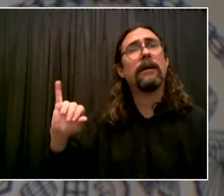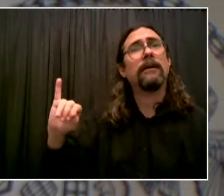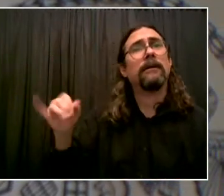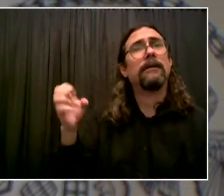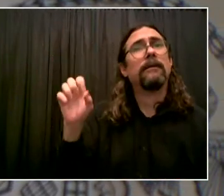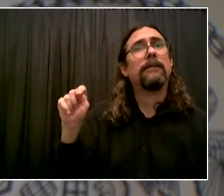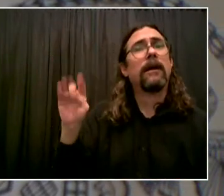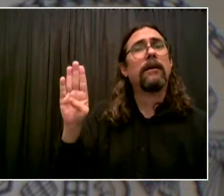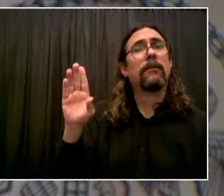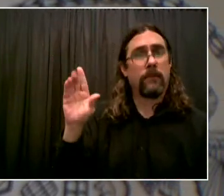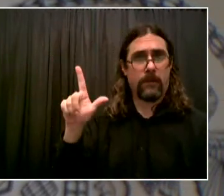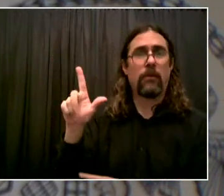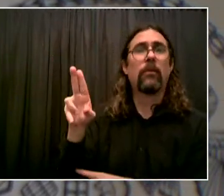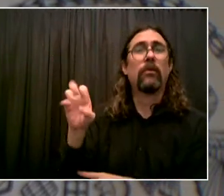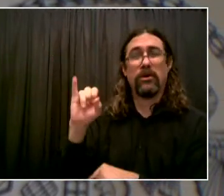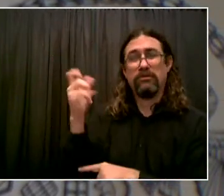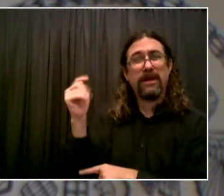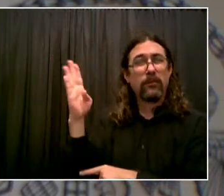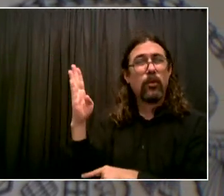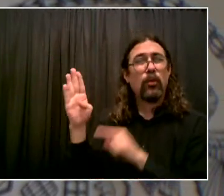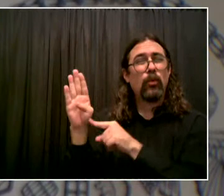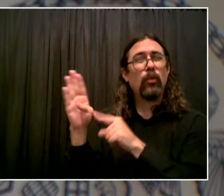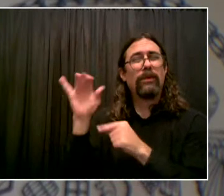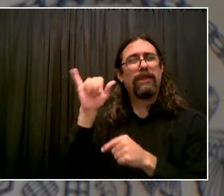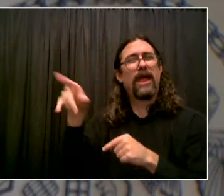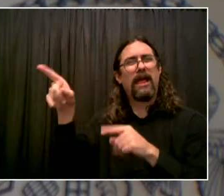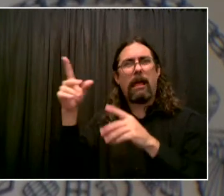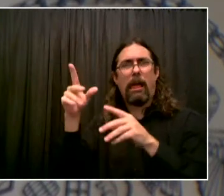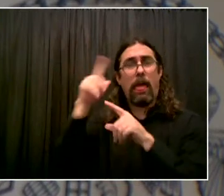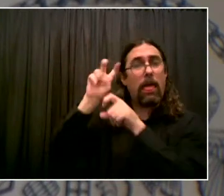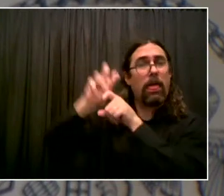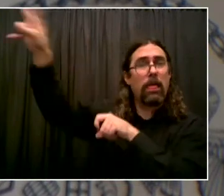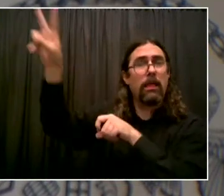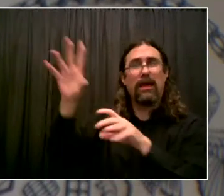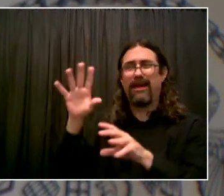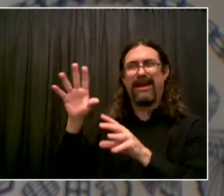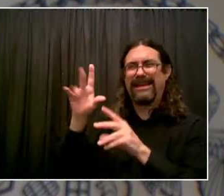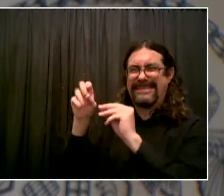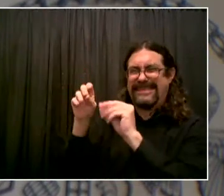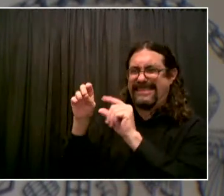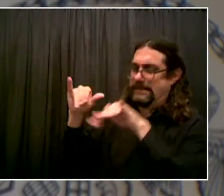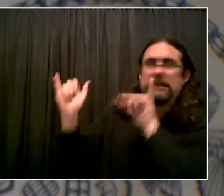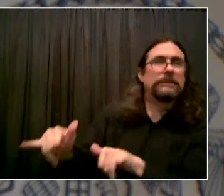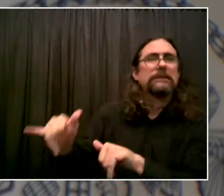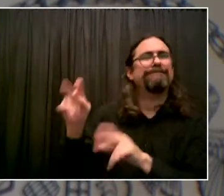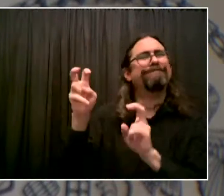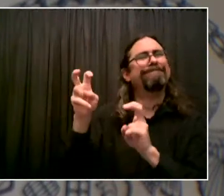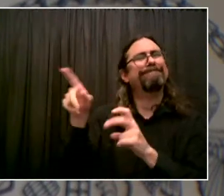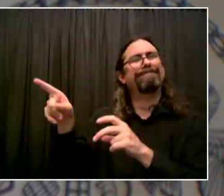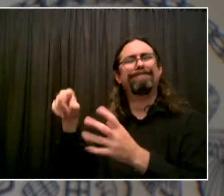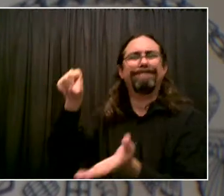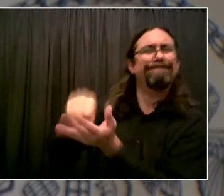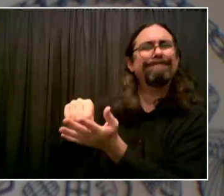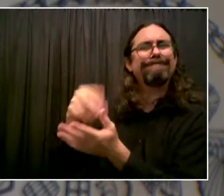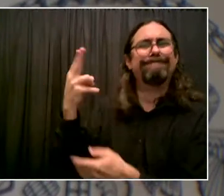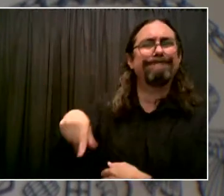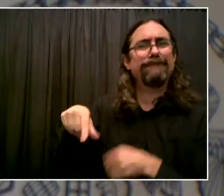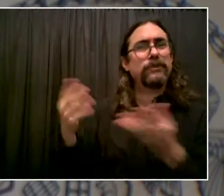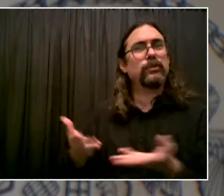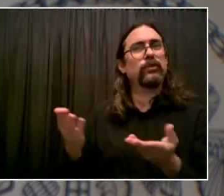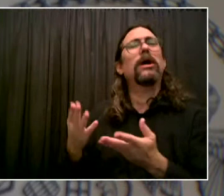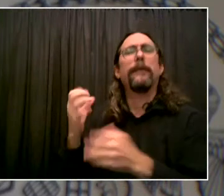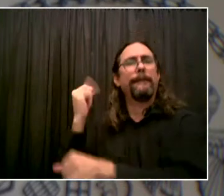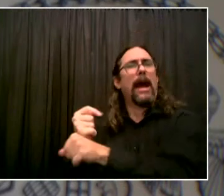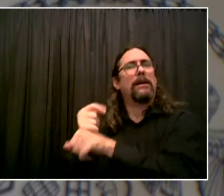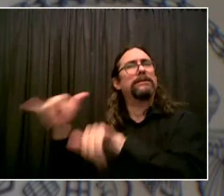jobs online in Queens County. And then we were able to give, just a few weeks ago, working with EDC, over the course of the